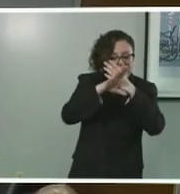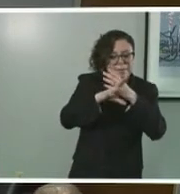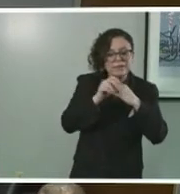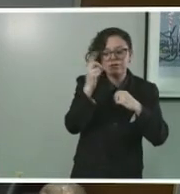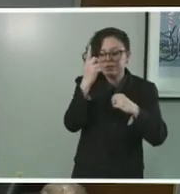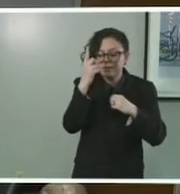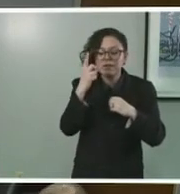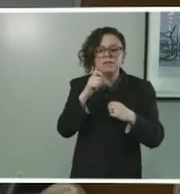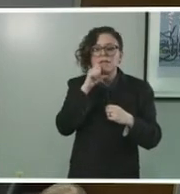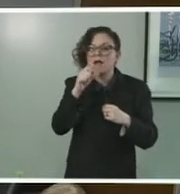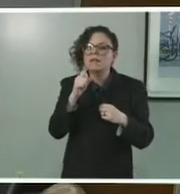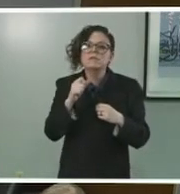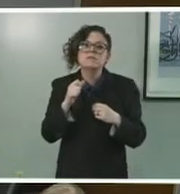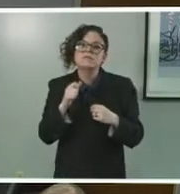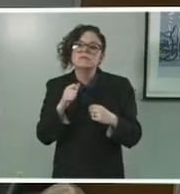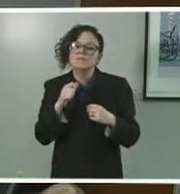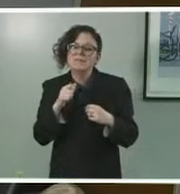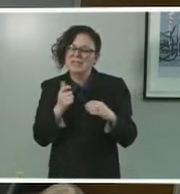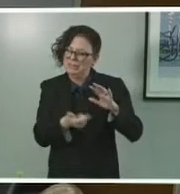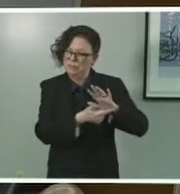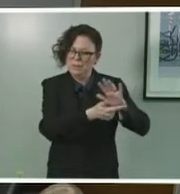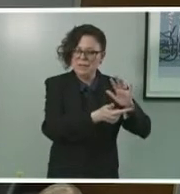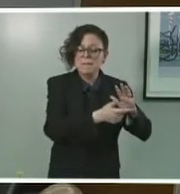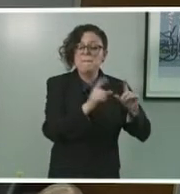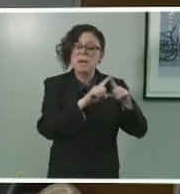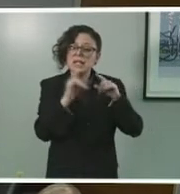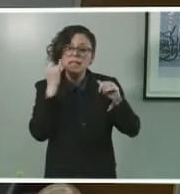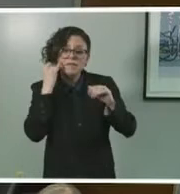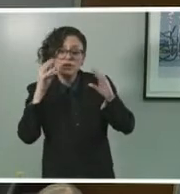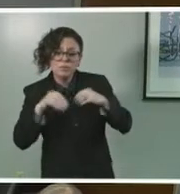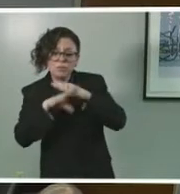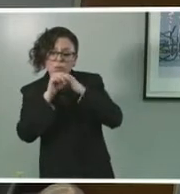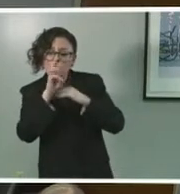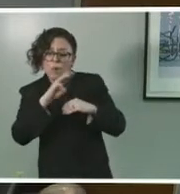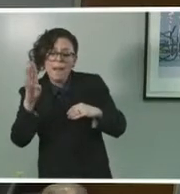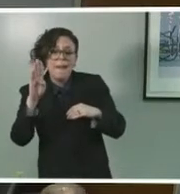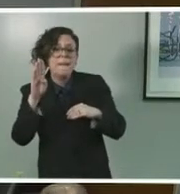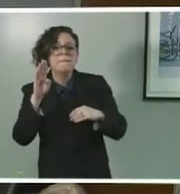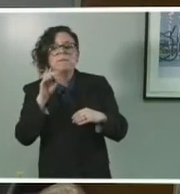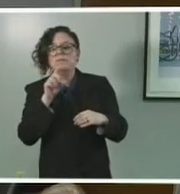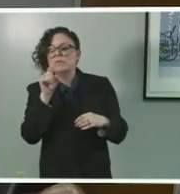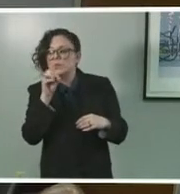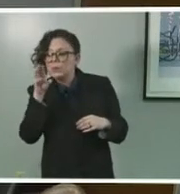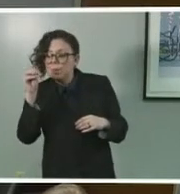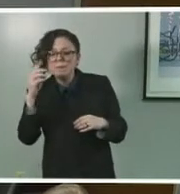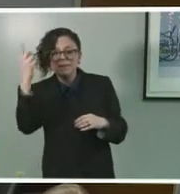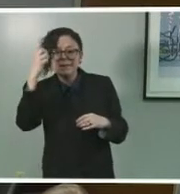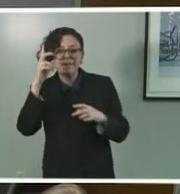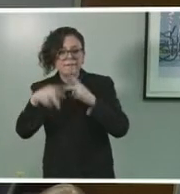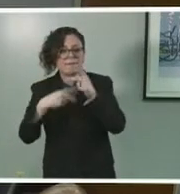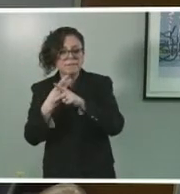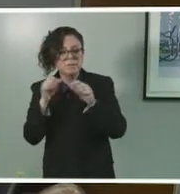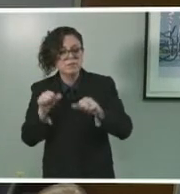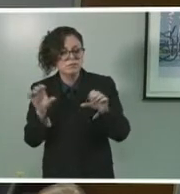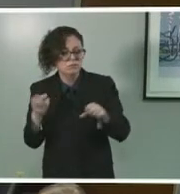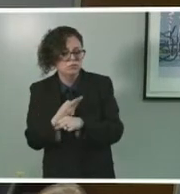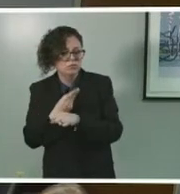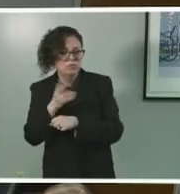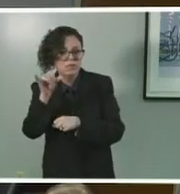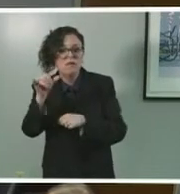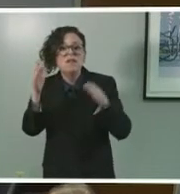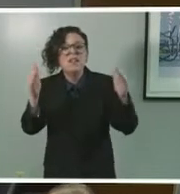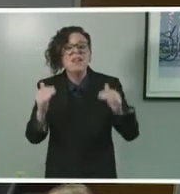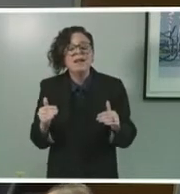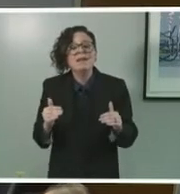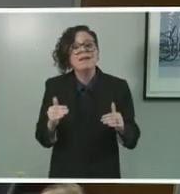or by web or teleconference or some other remote measures. Okay. This person said they live in Bexar